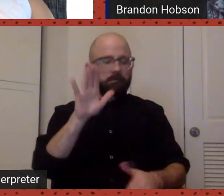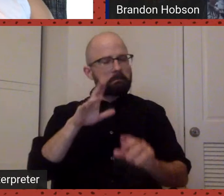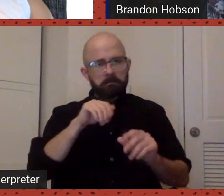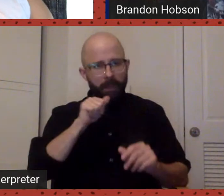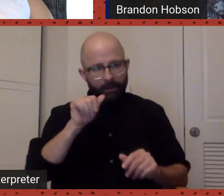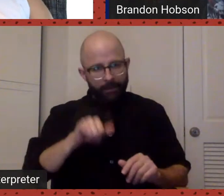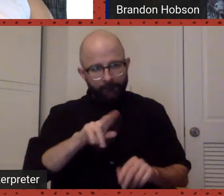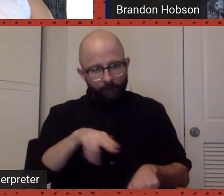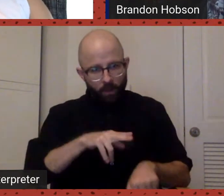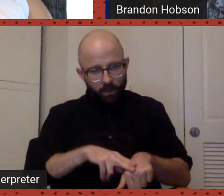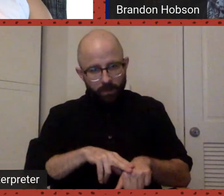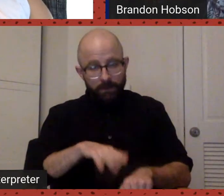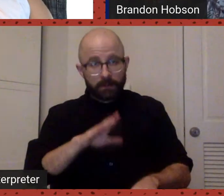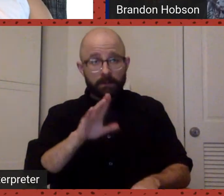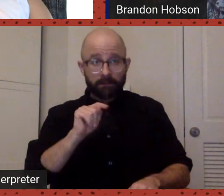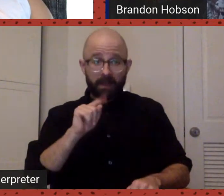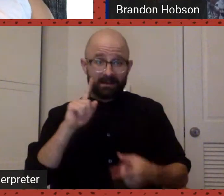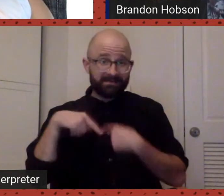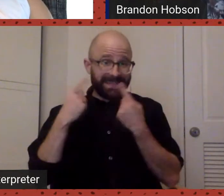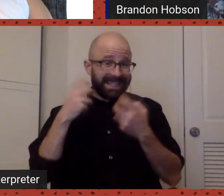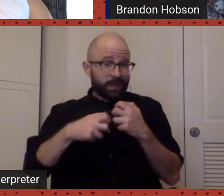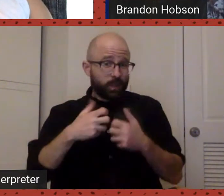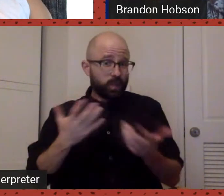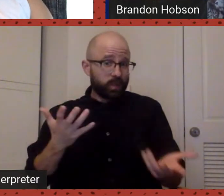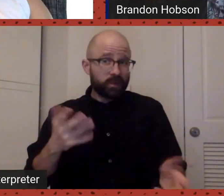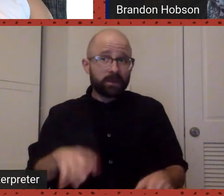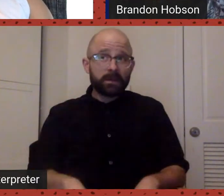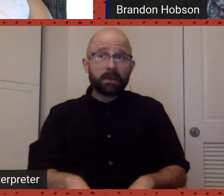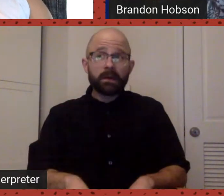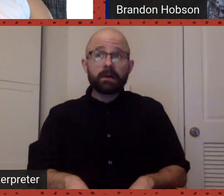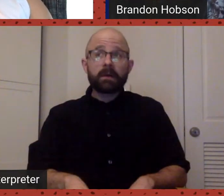it's been an issue, right? And so,